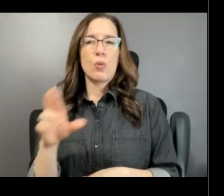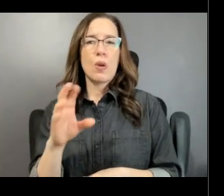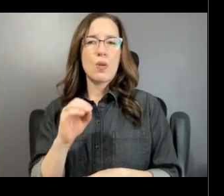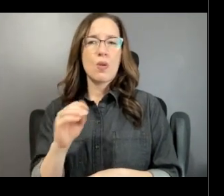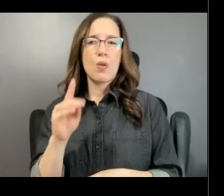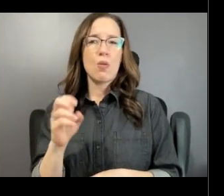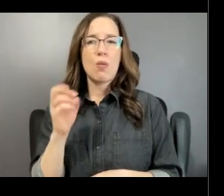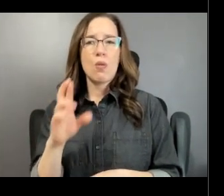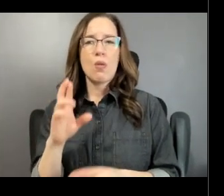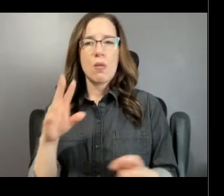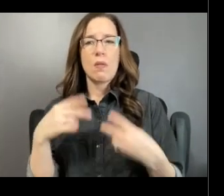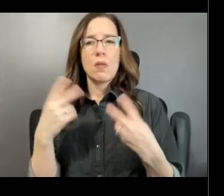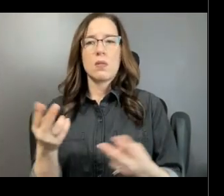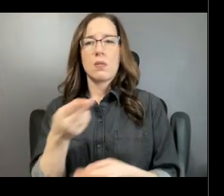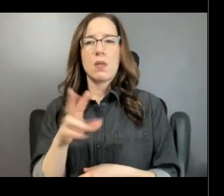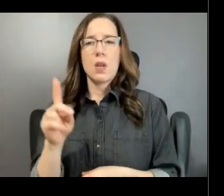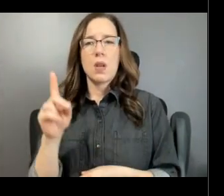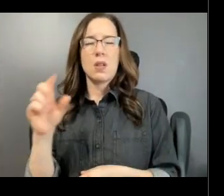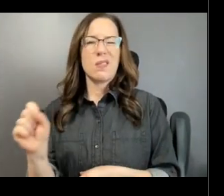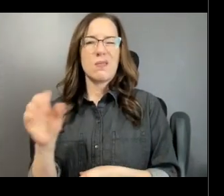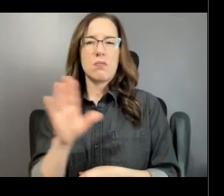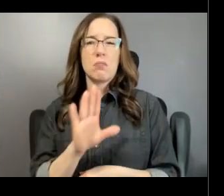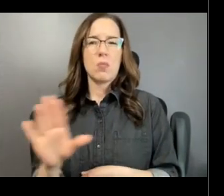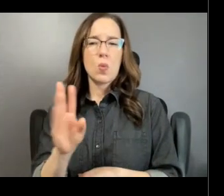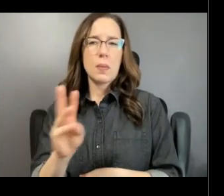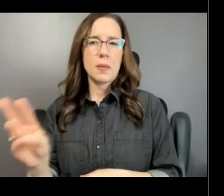or visit HUD's website.